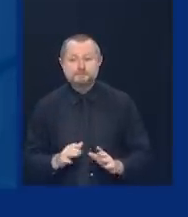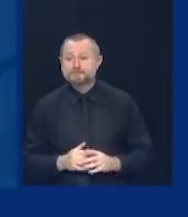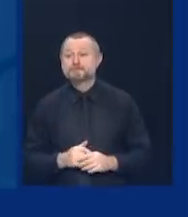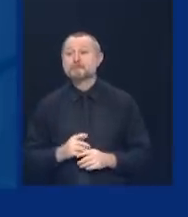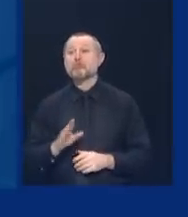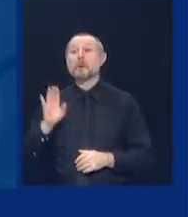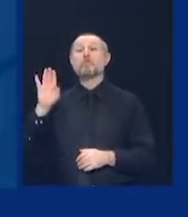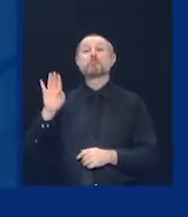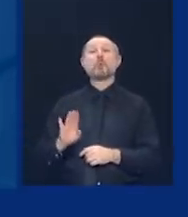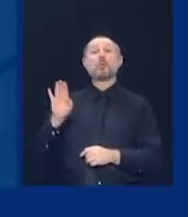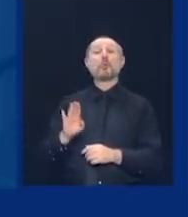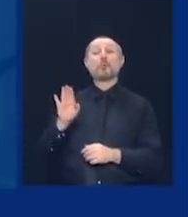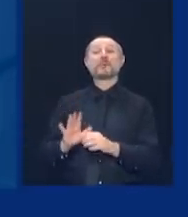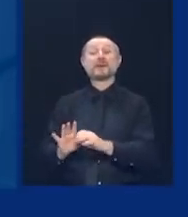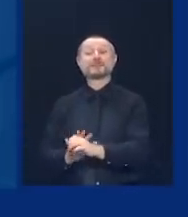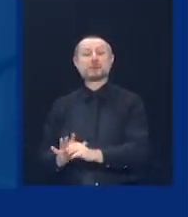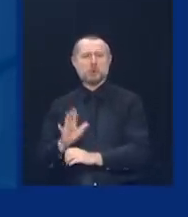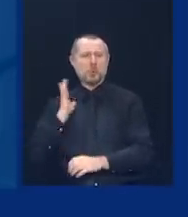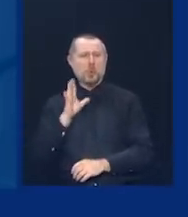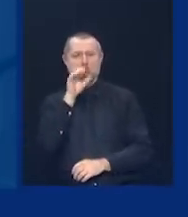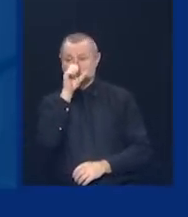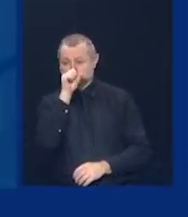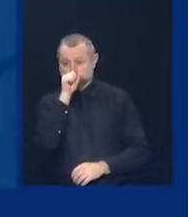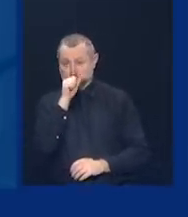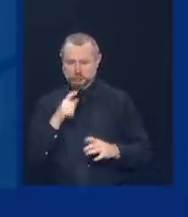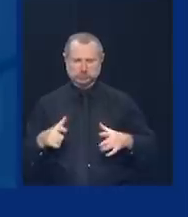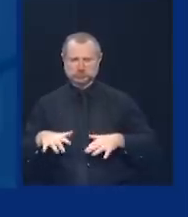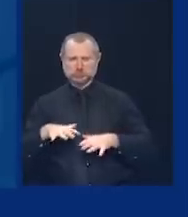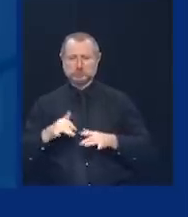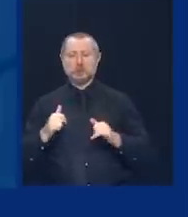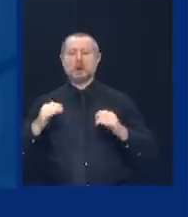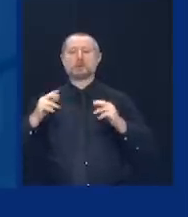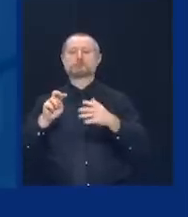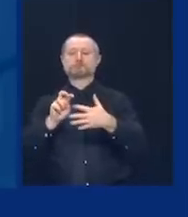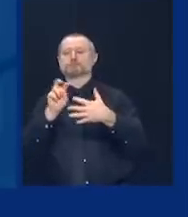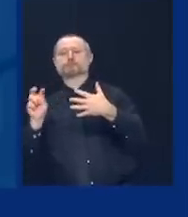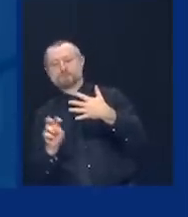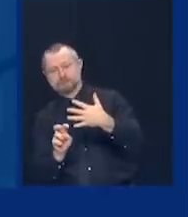Brooklyn was an orange zone. It's being dropped to a yellow zone.